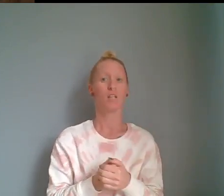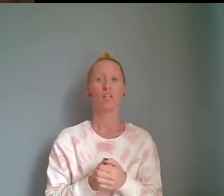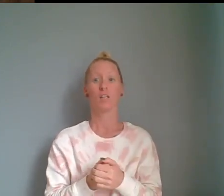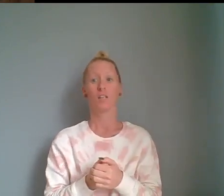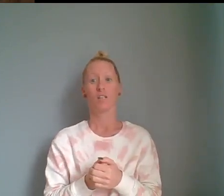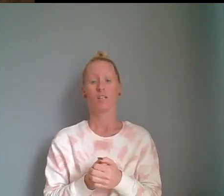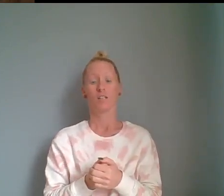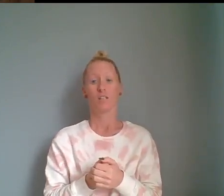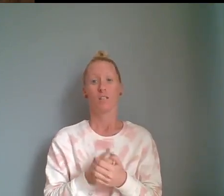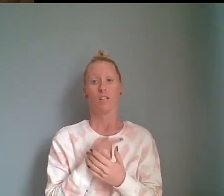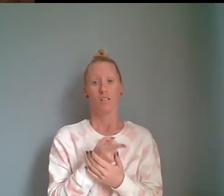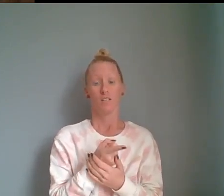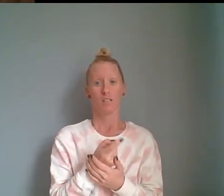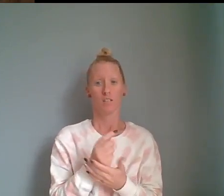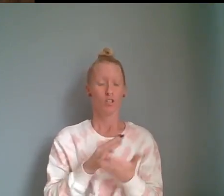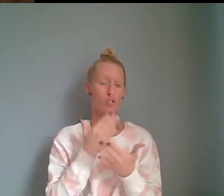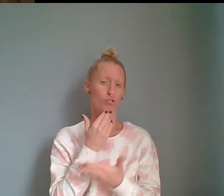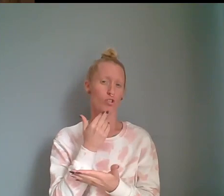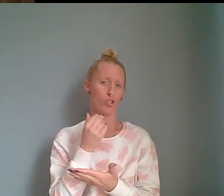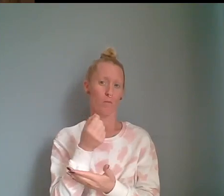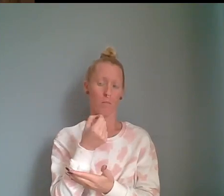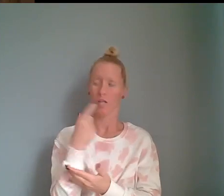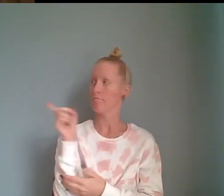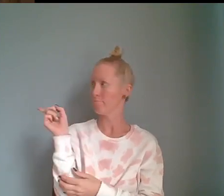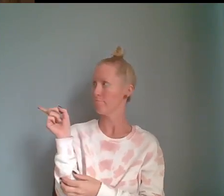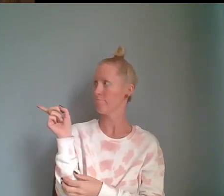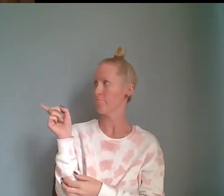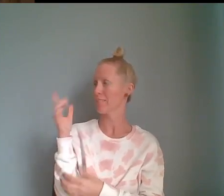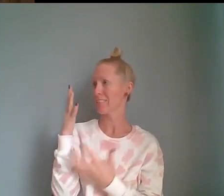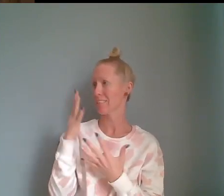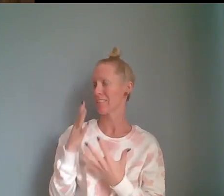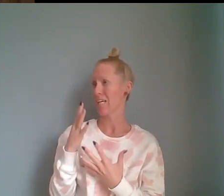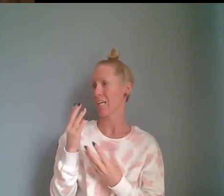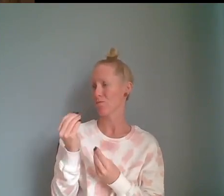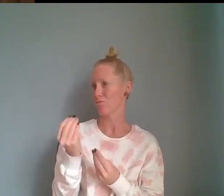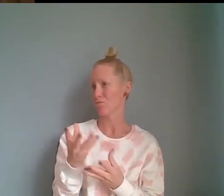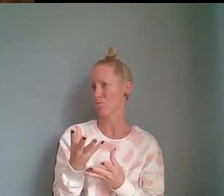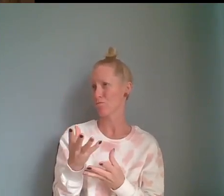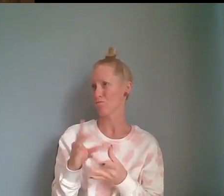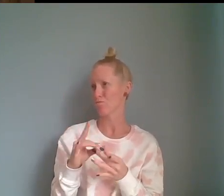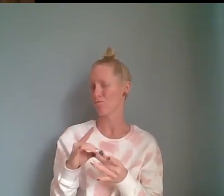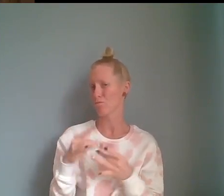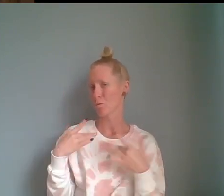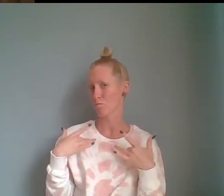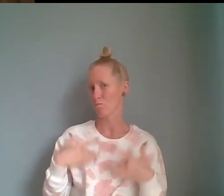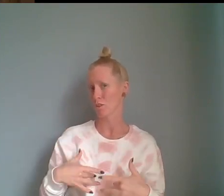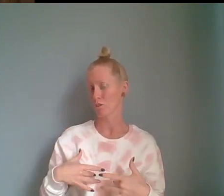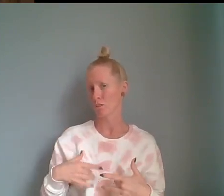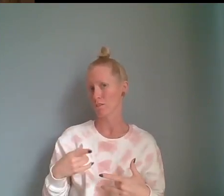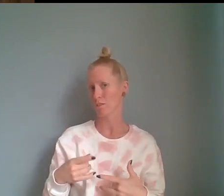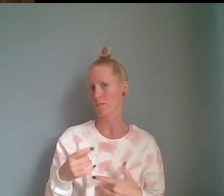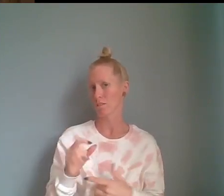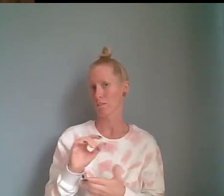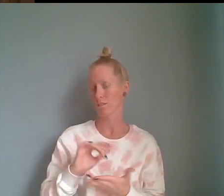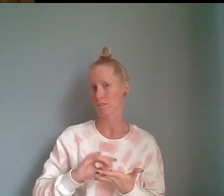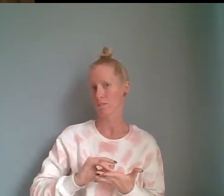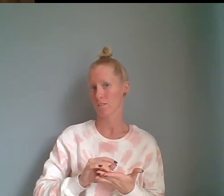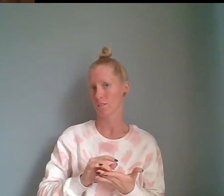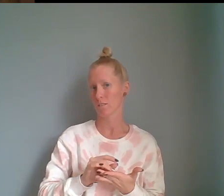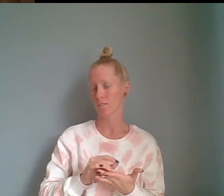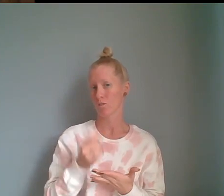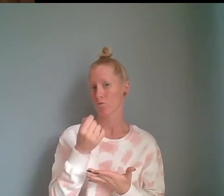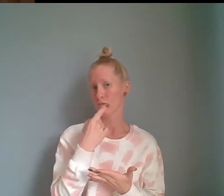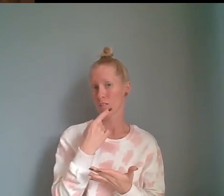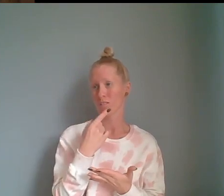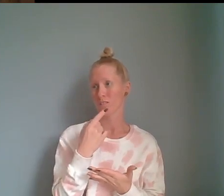look at the placebo group first here. This is the sad news about depression. If you just take drugs to get out of a current episode and you